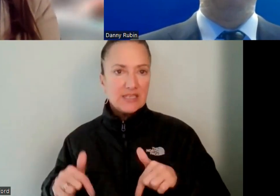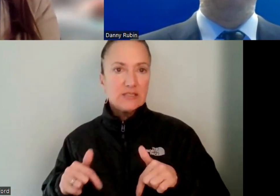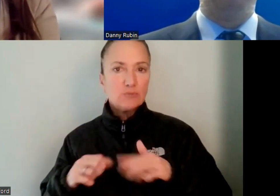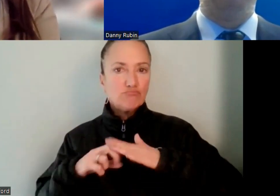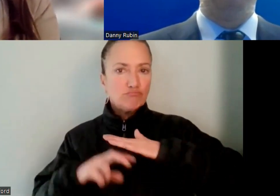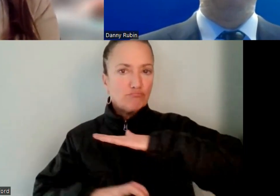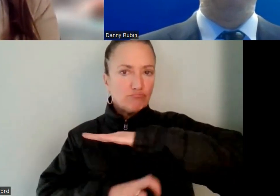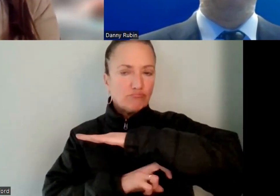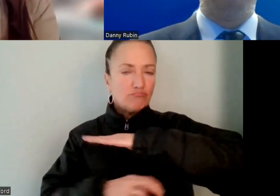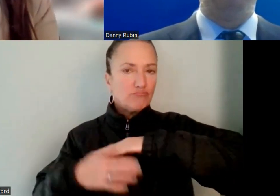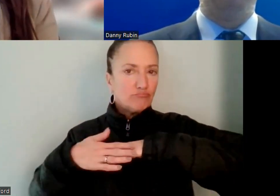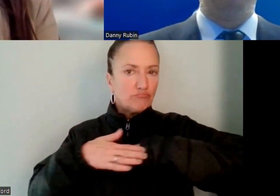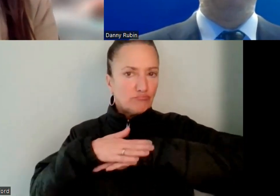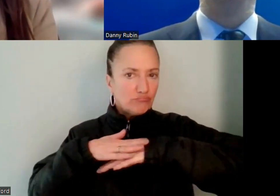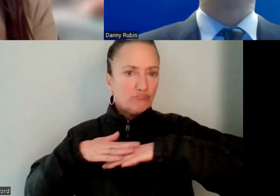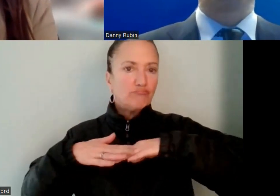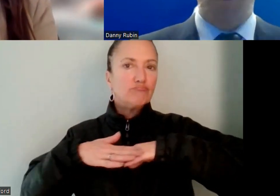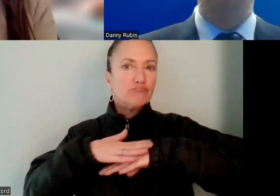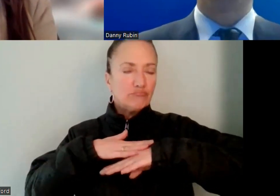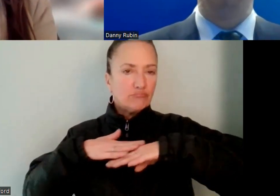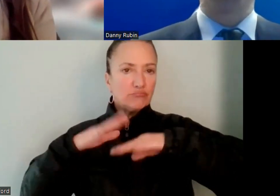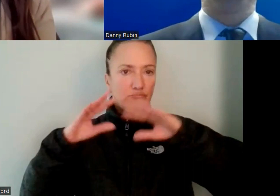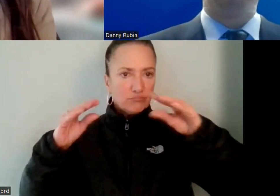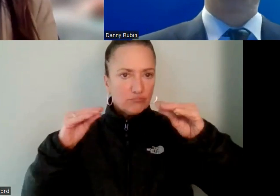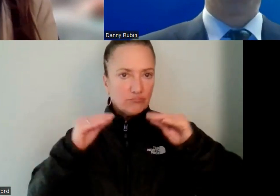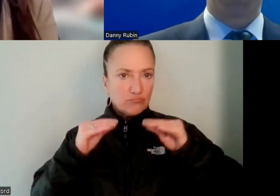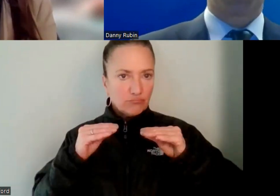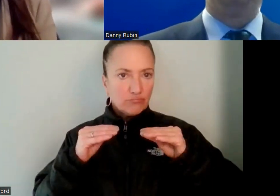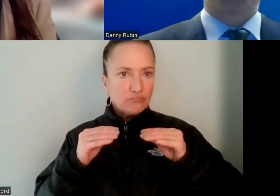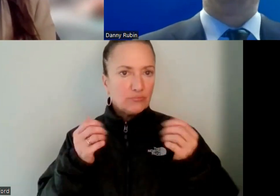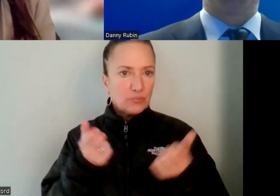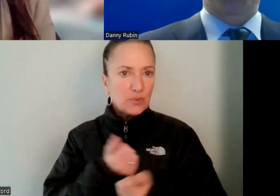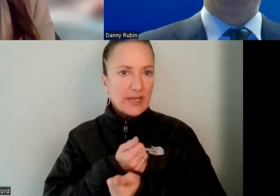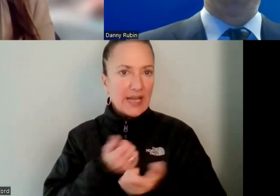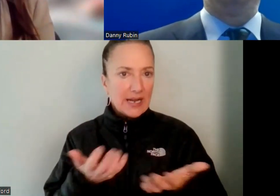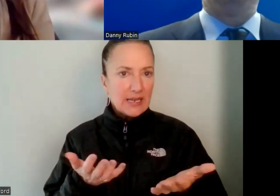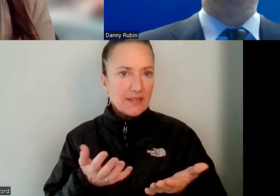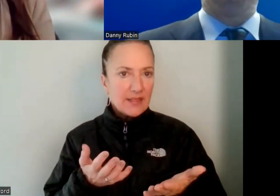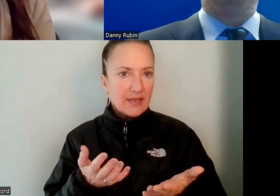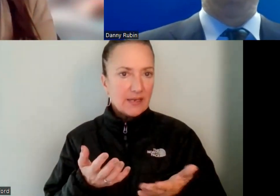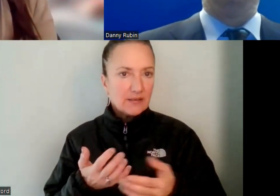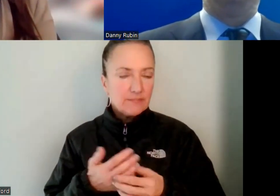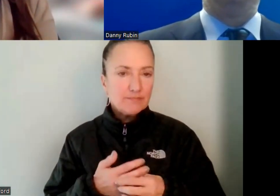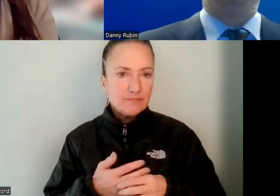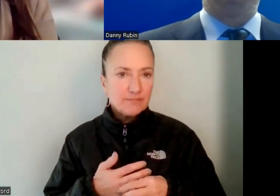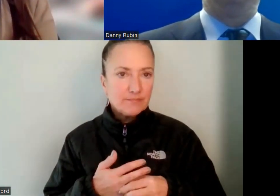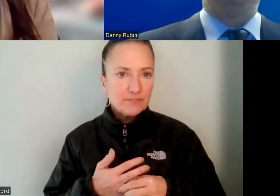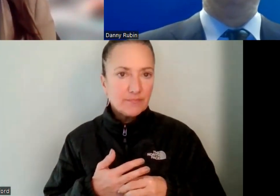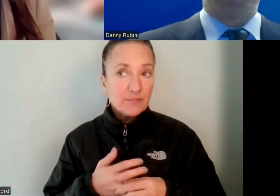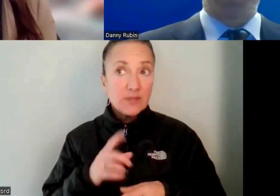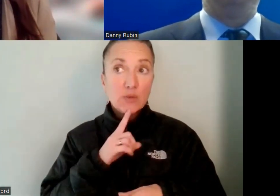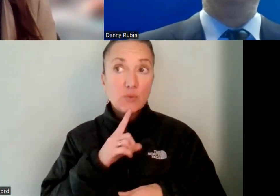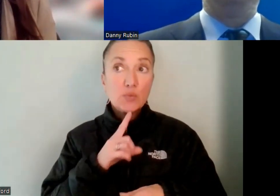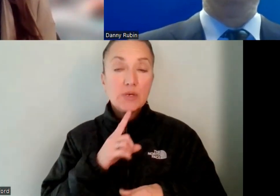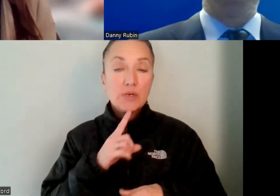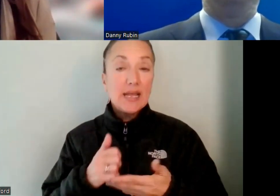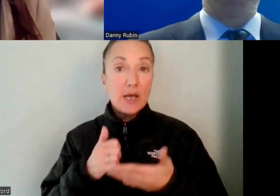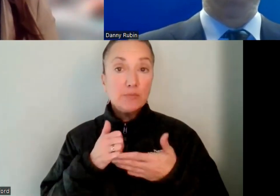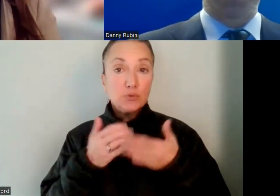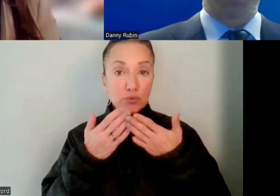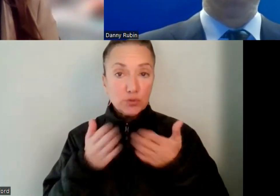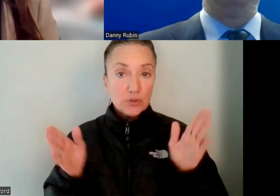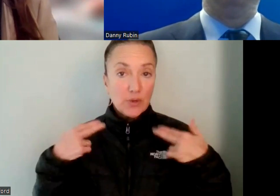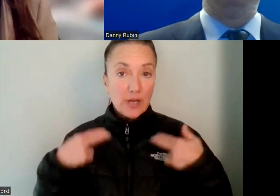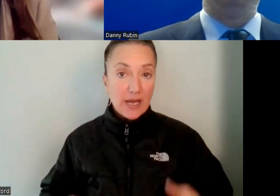just acts as like a foundation Mm, to anything that's related to healthcare, I feel like. And definitely being able to have